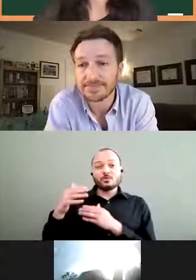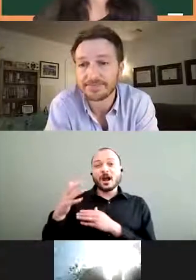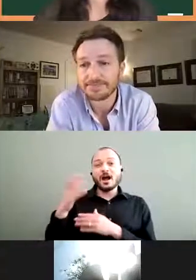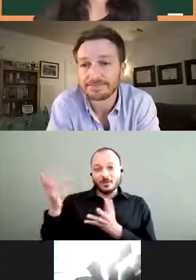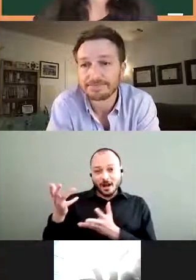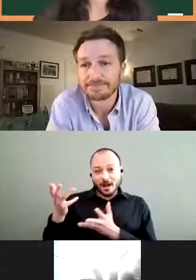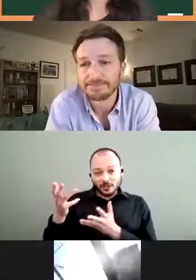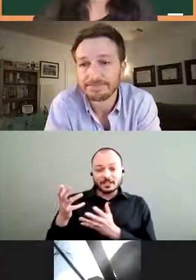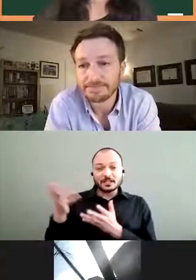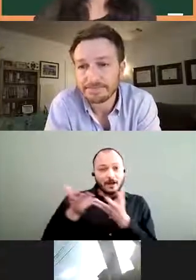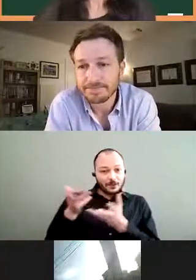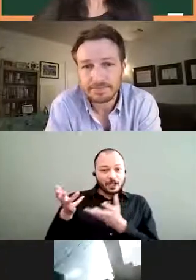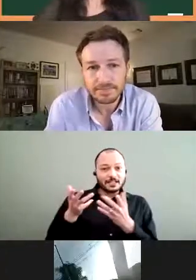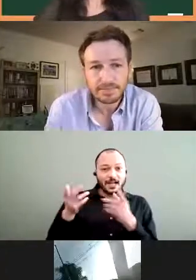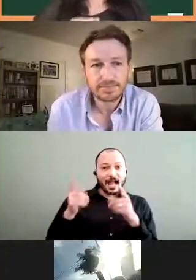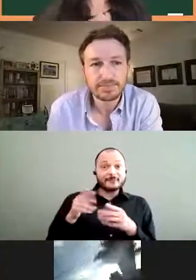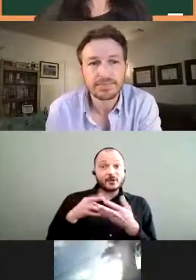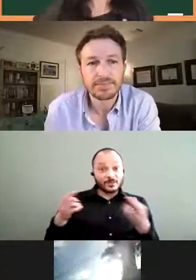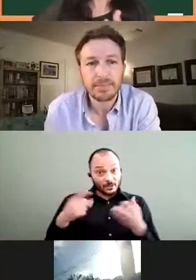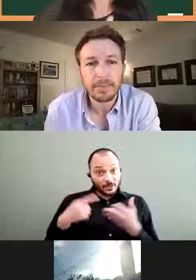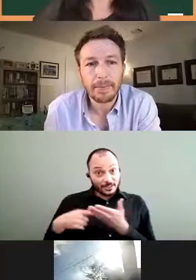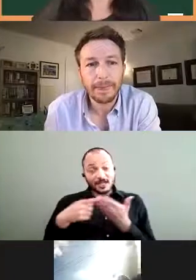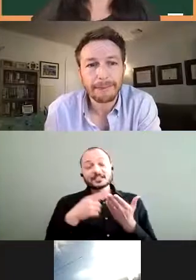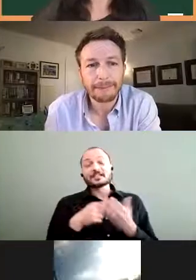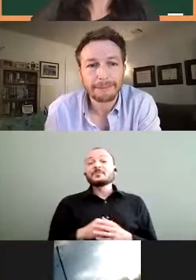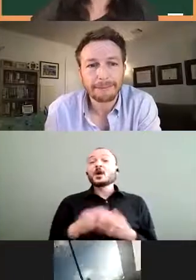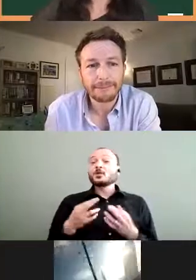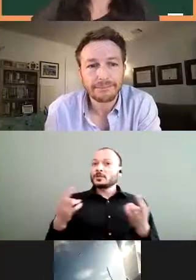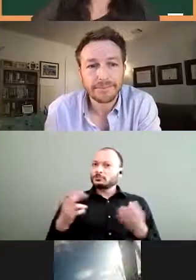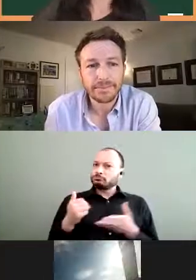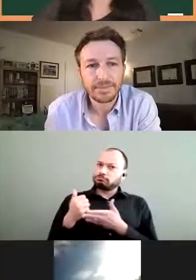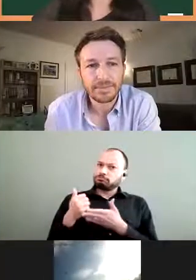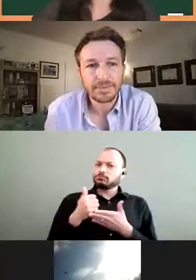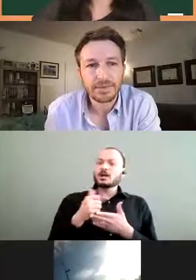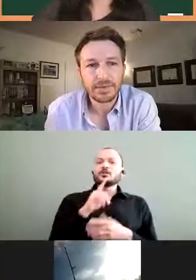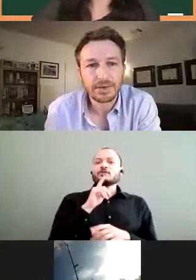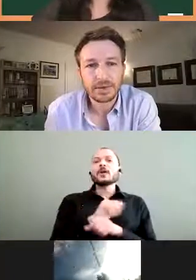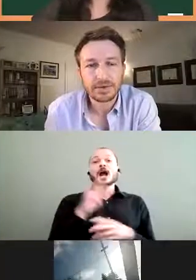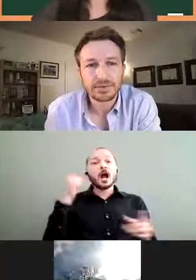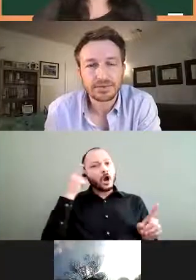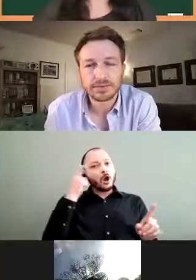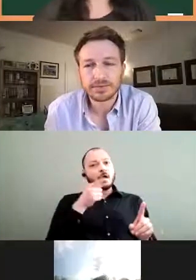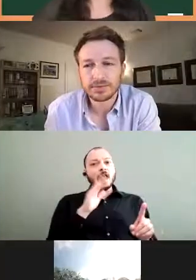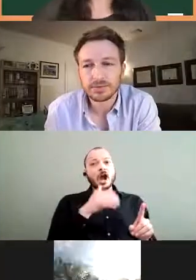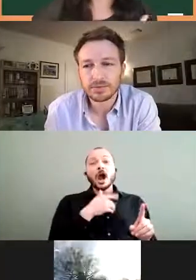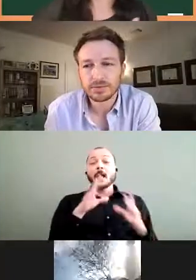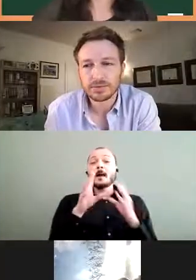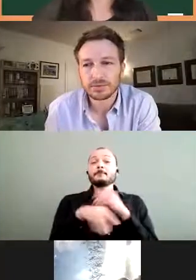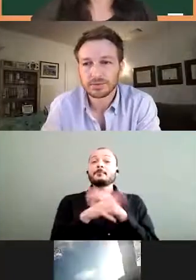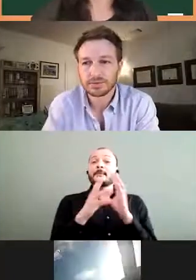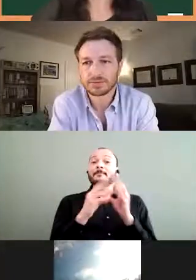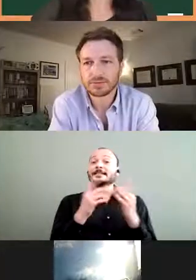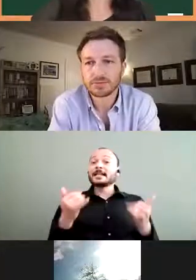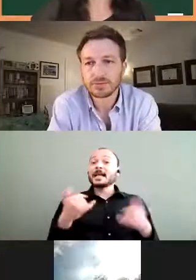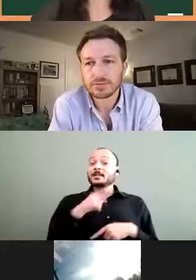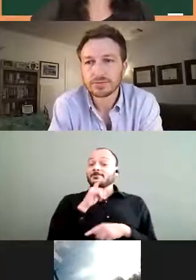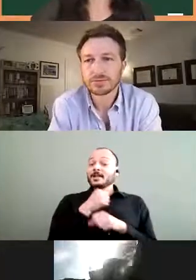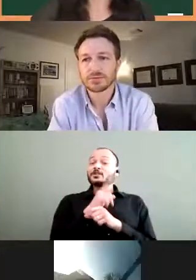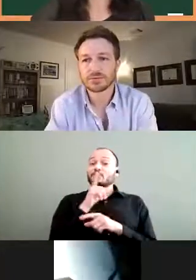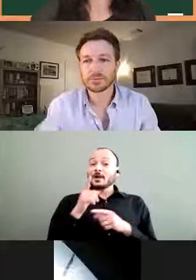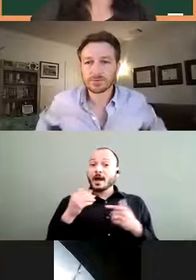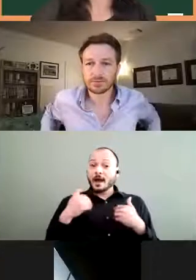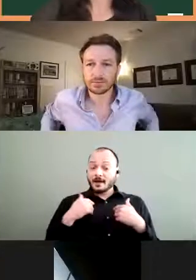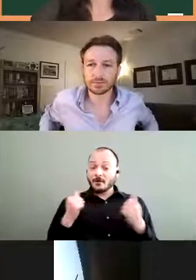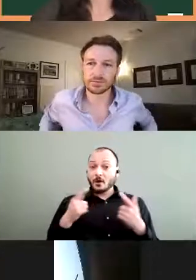discussed. And resources are so helpful. The purpose of our town hall today is really to make sure you have all the information you